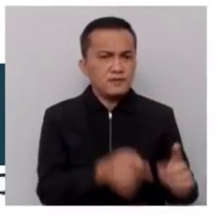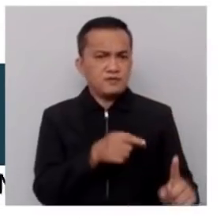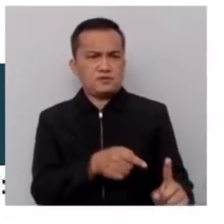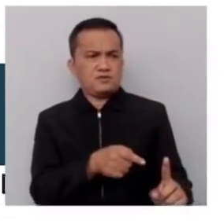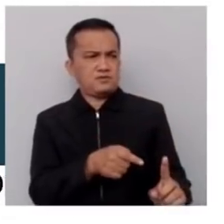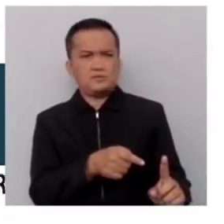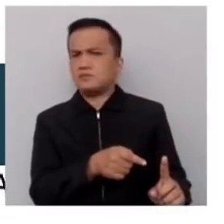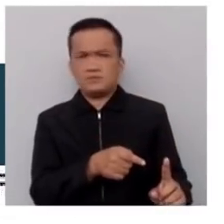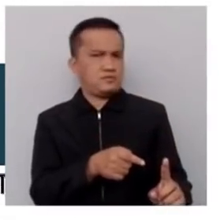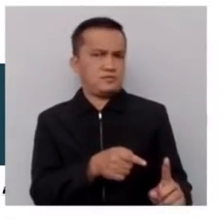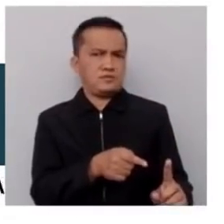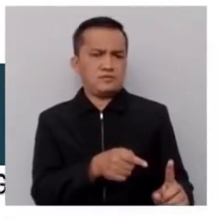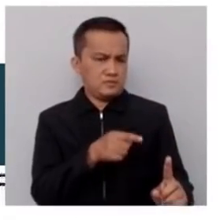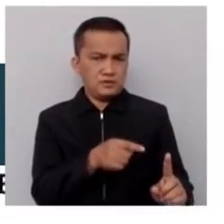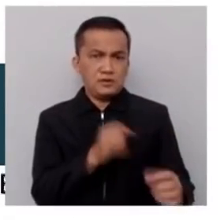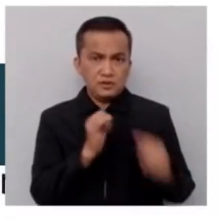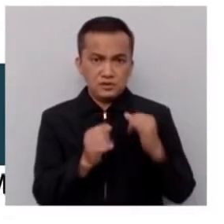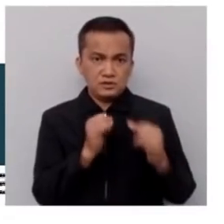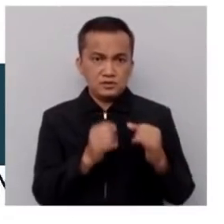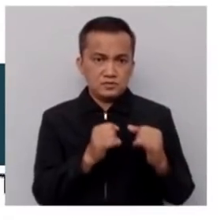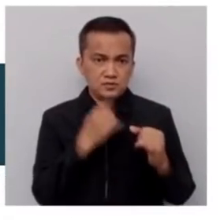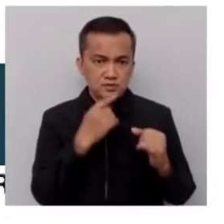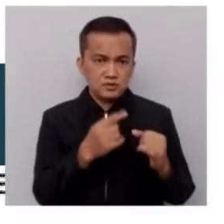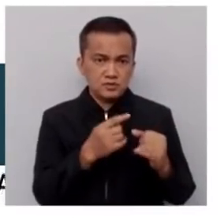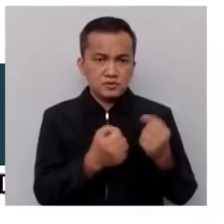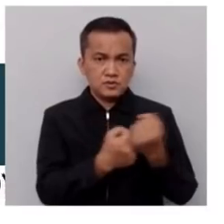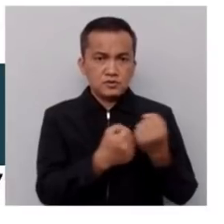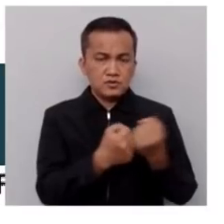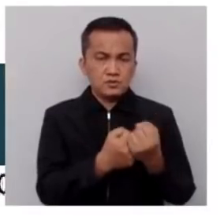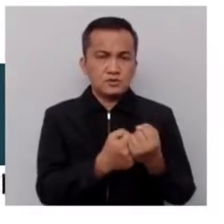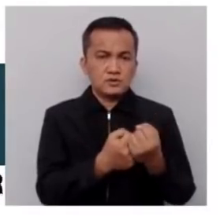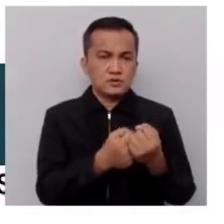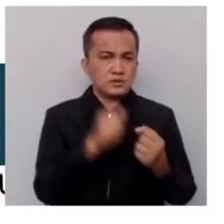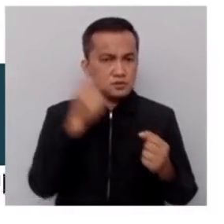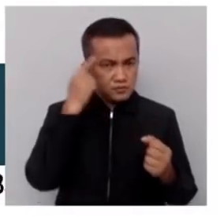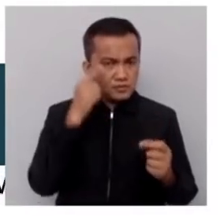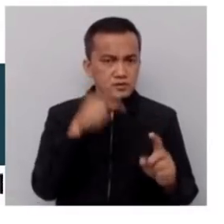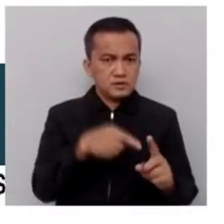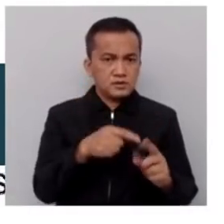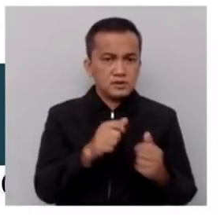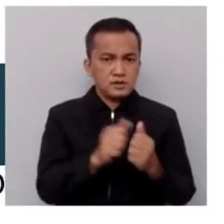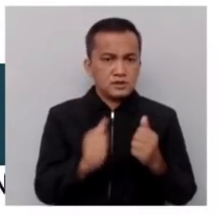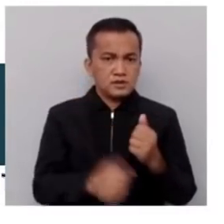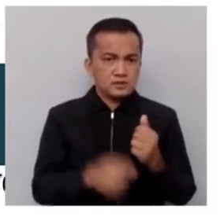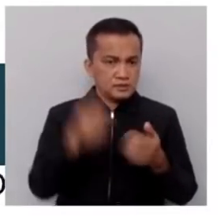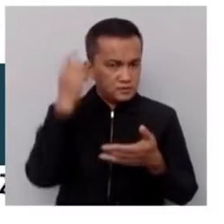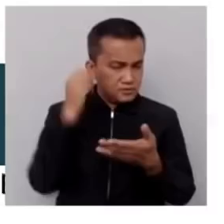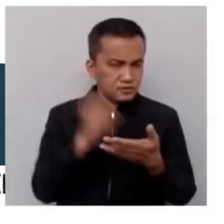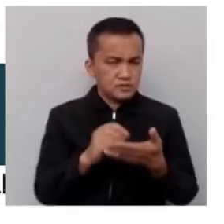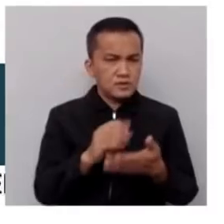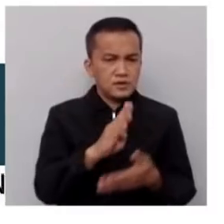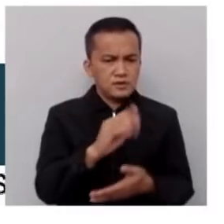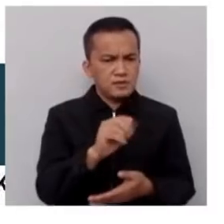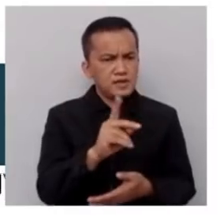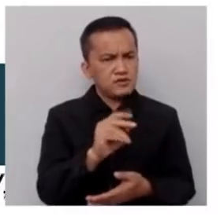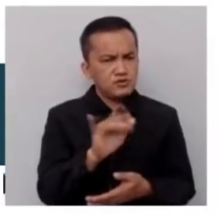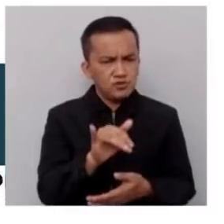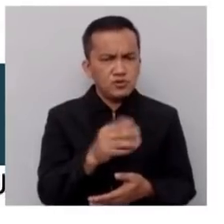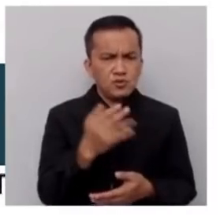and yet his interview was heavily subsidized by the state, no less than by Undersecretary Badoy. So why is it